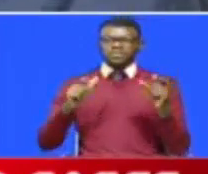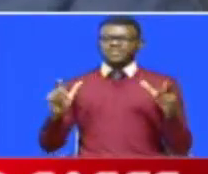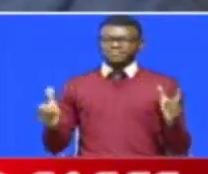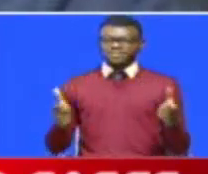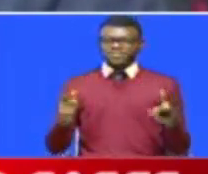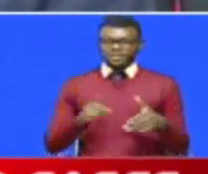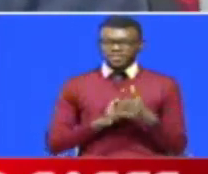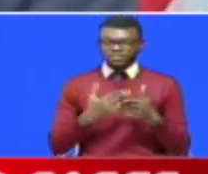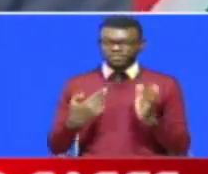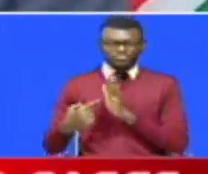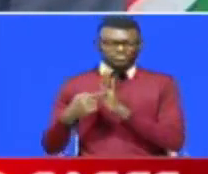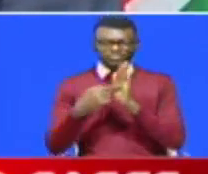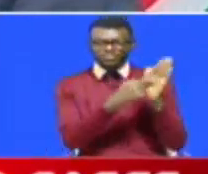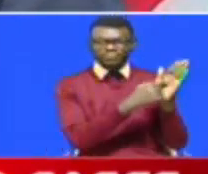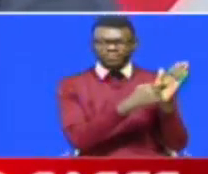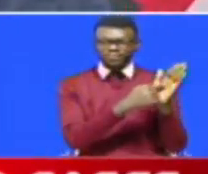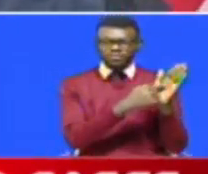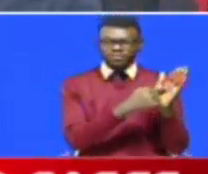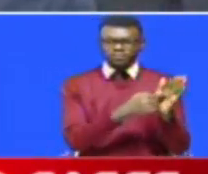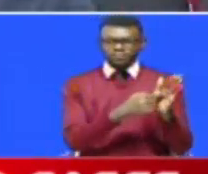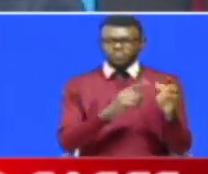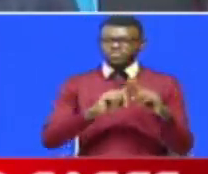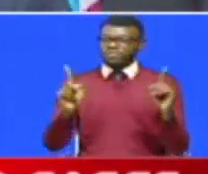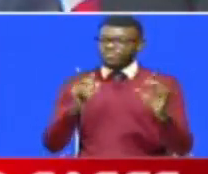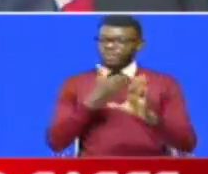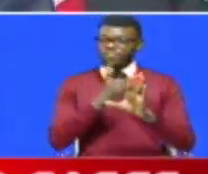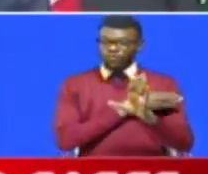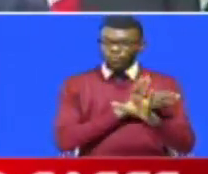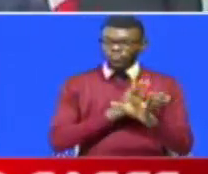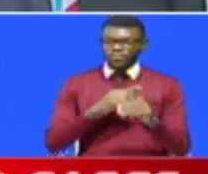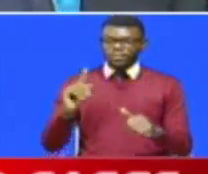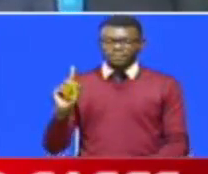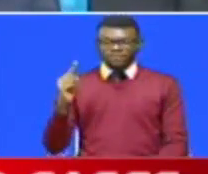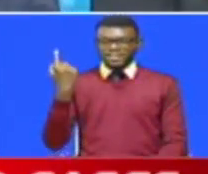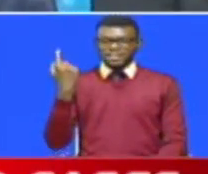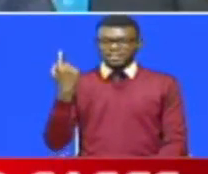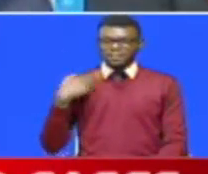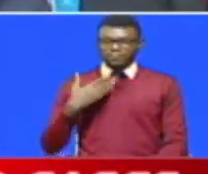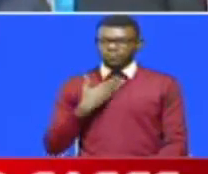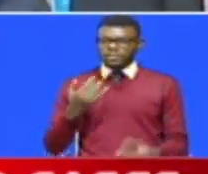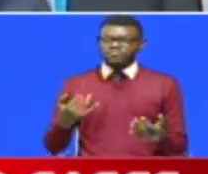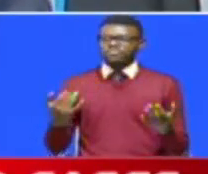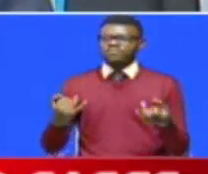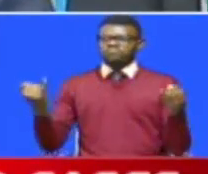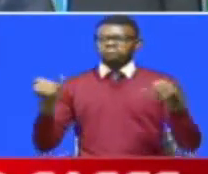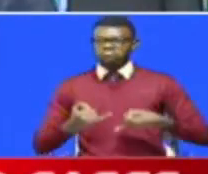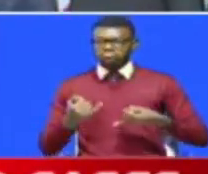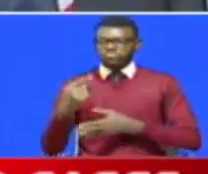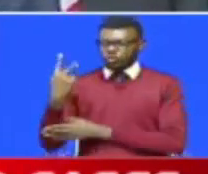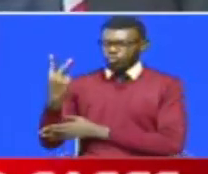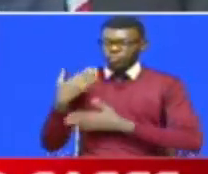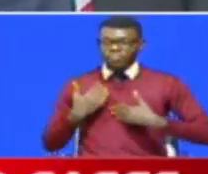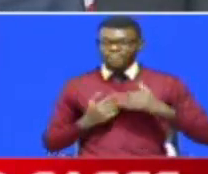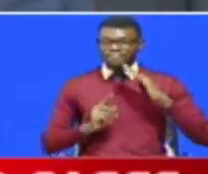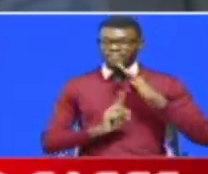the presentation that we are going to do. But before I do so, let me just introduce one or two people from the Ministry